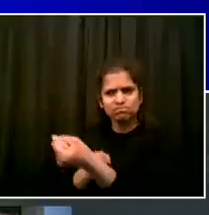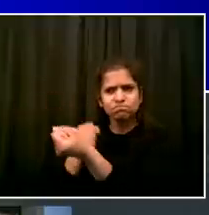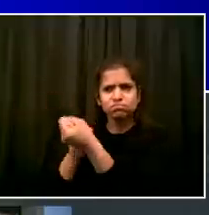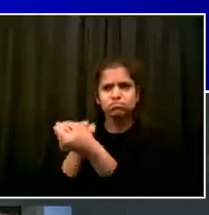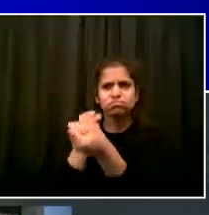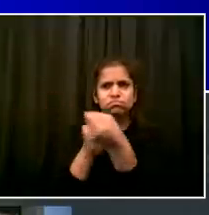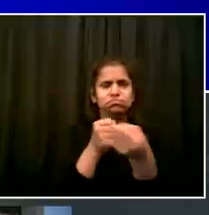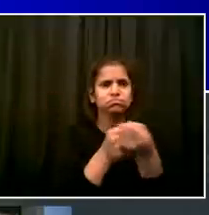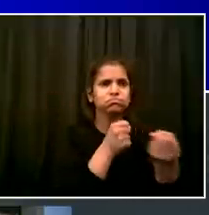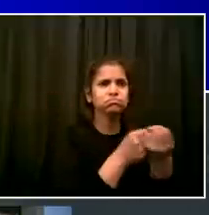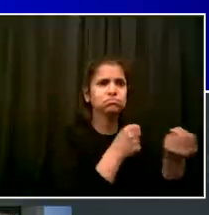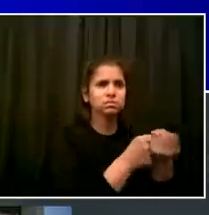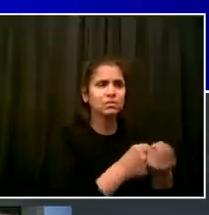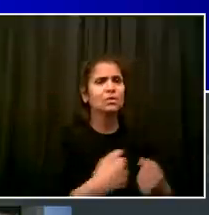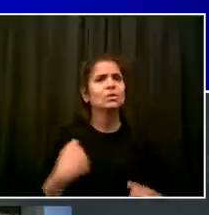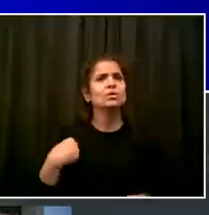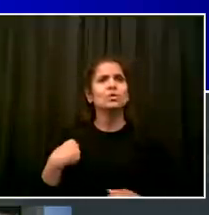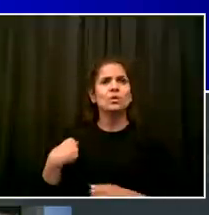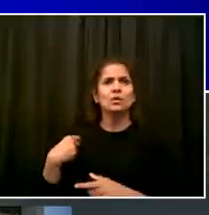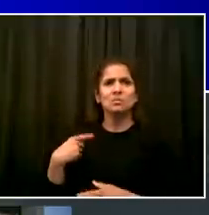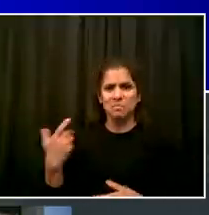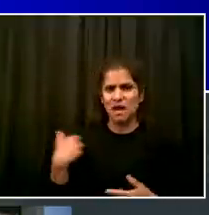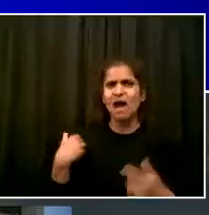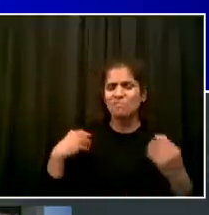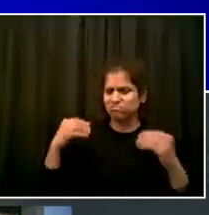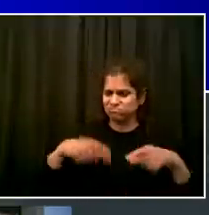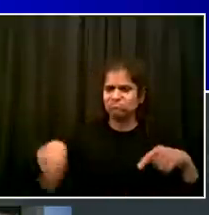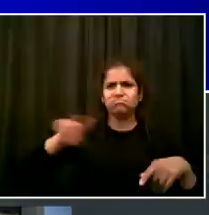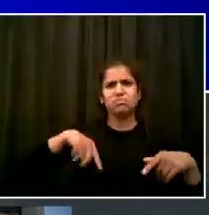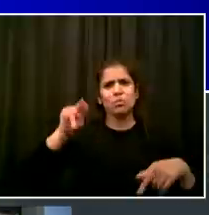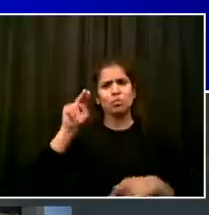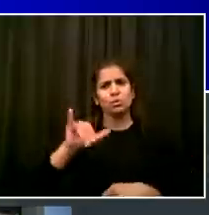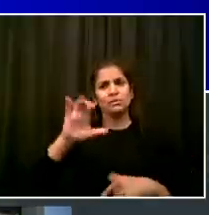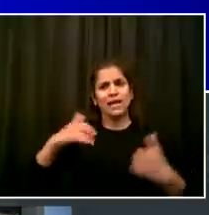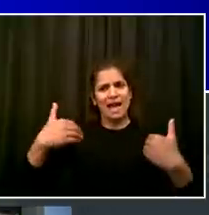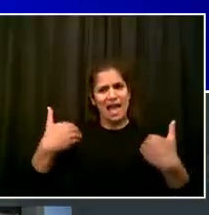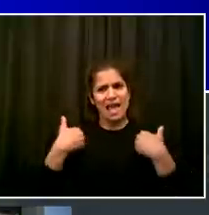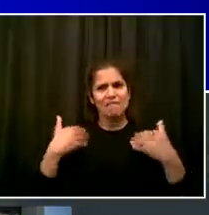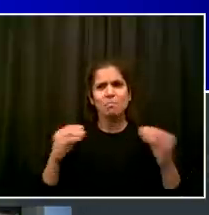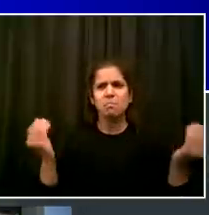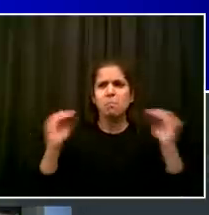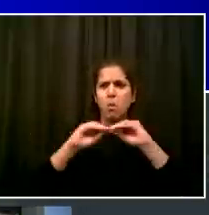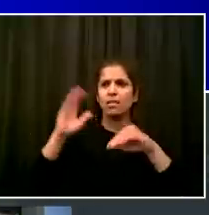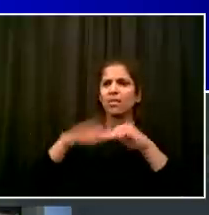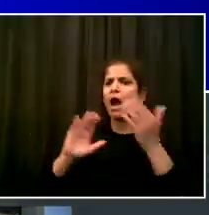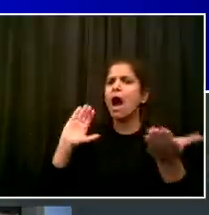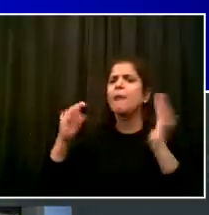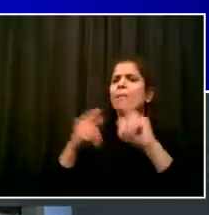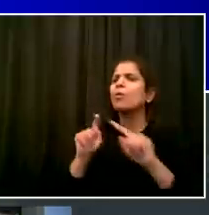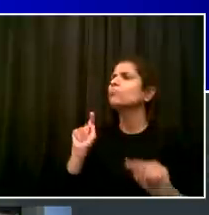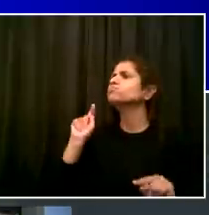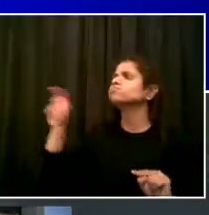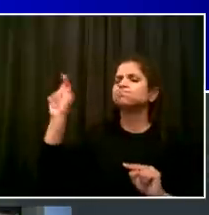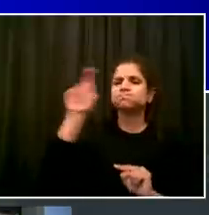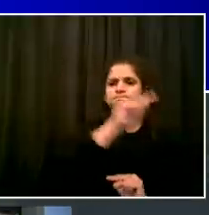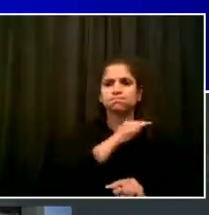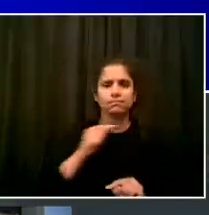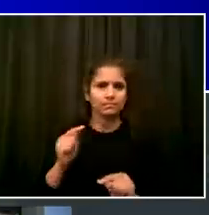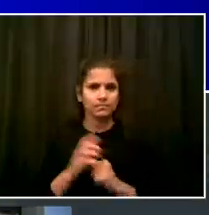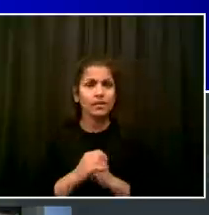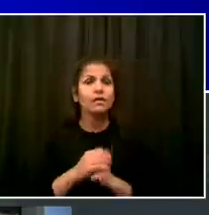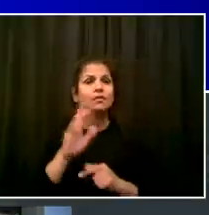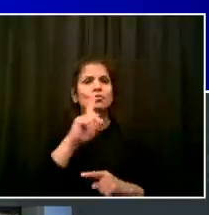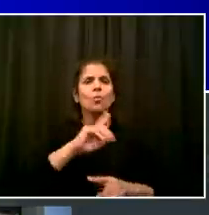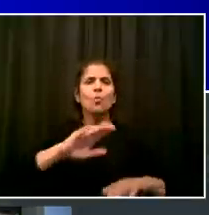what makes New York City great. It's part of why we've made the progress we've made. And I want to offer my thanks to everyone who works in